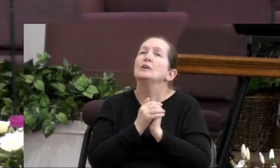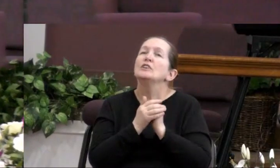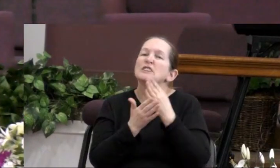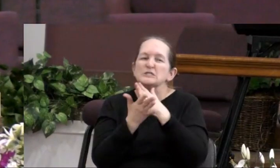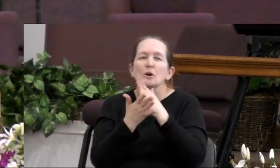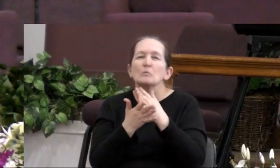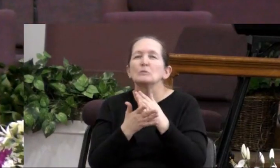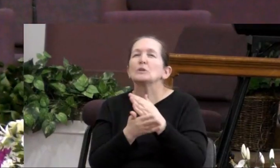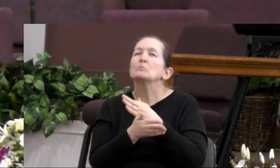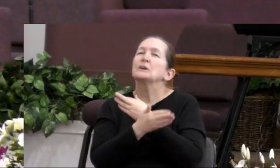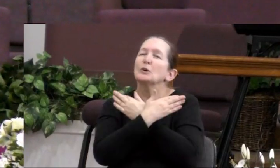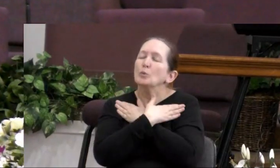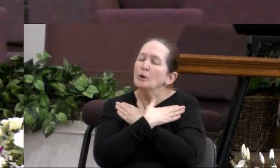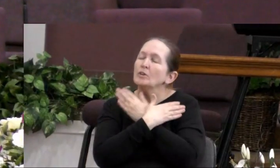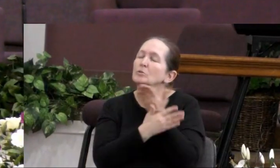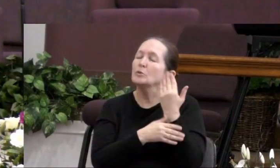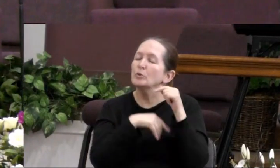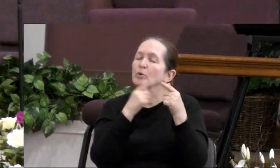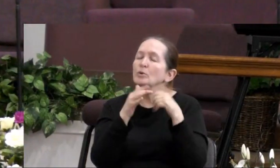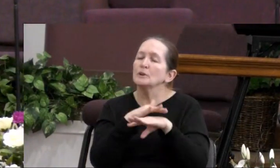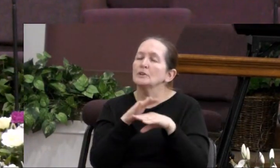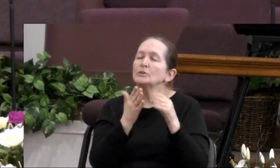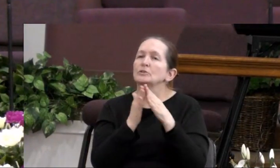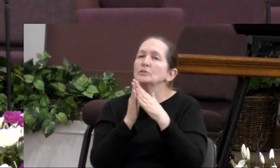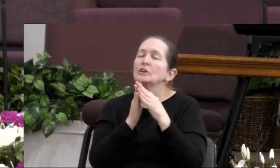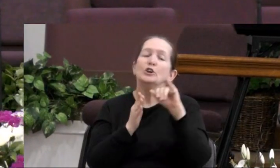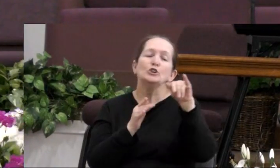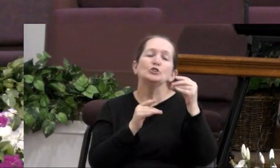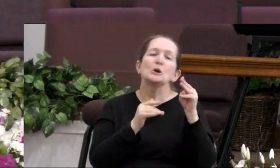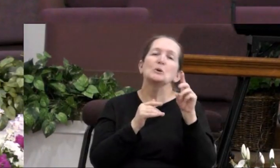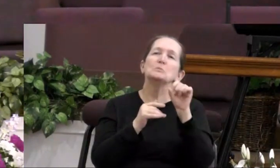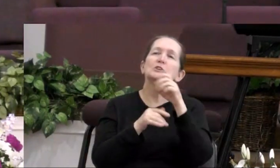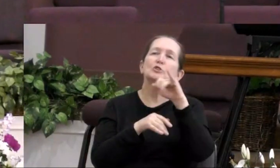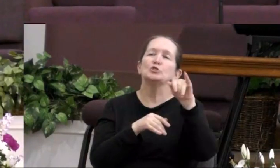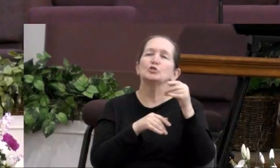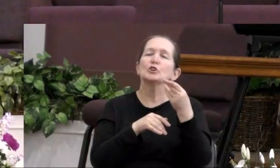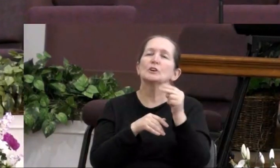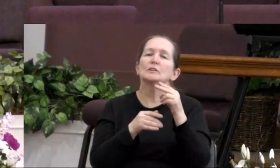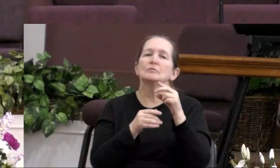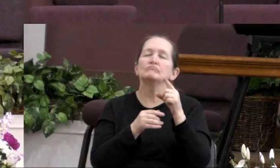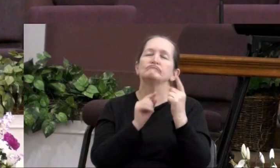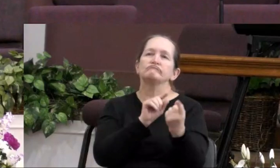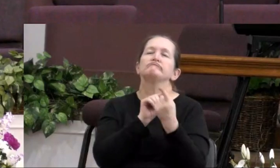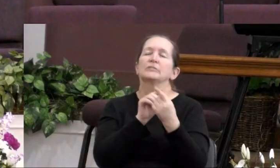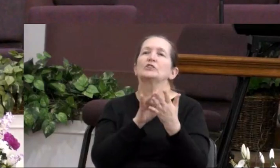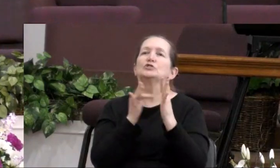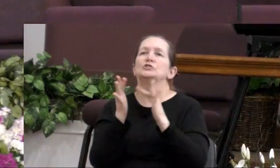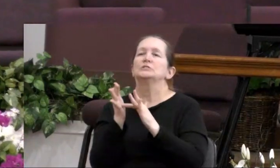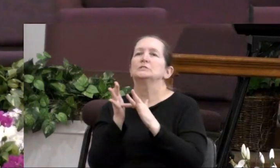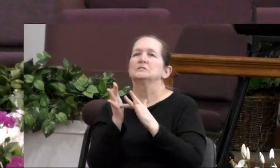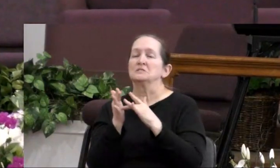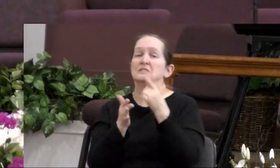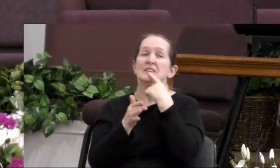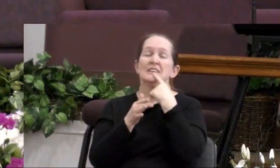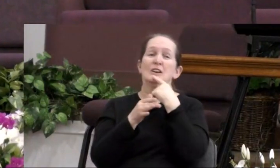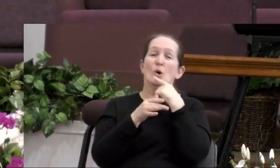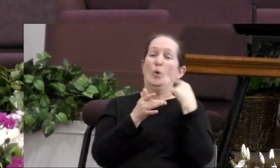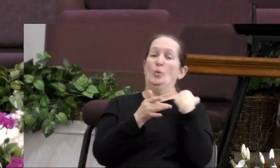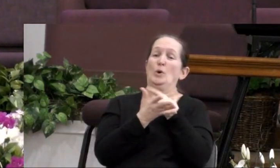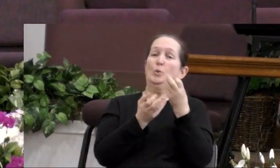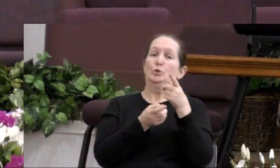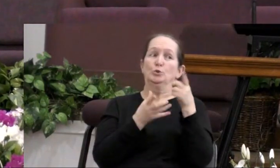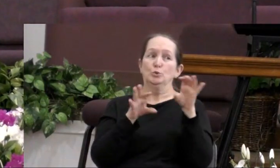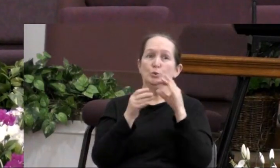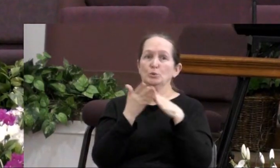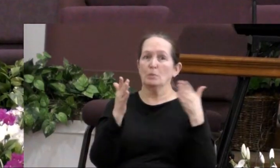rest before entering into the city, and James and John had come up to Jesus and, hey, we want you to do something